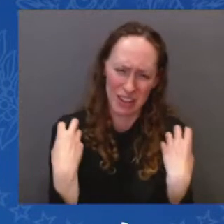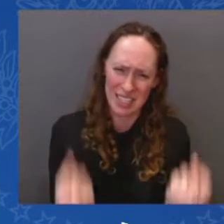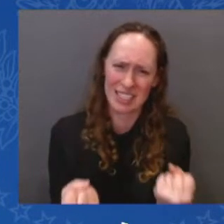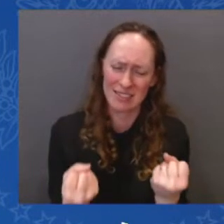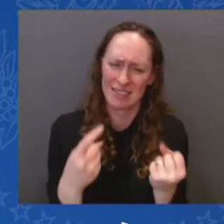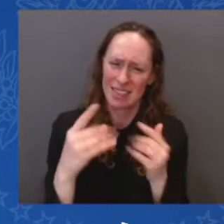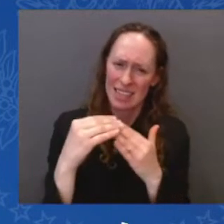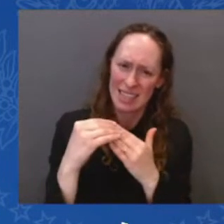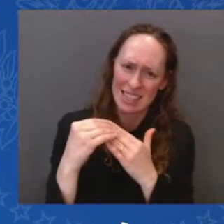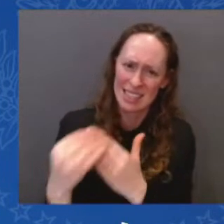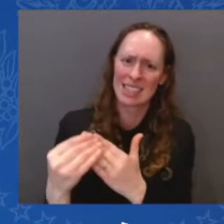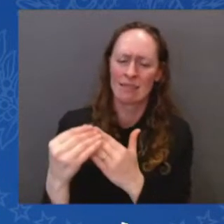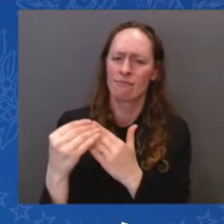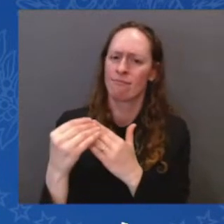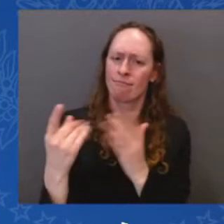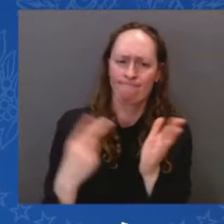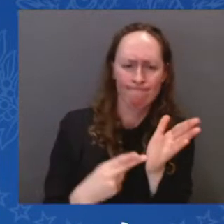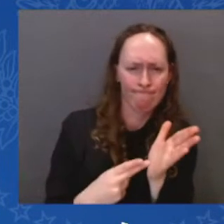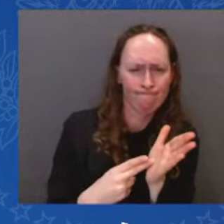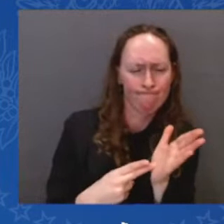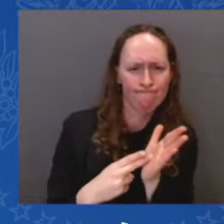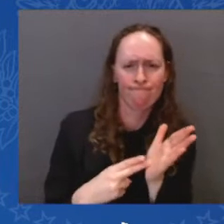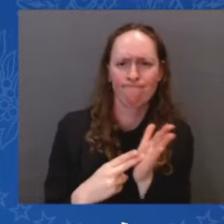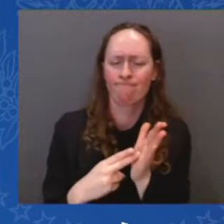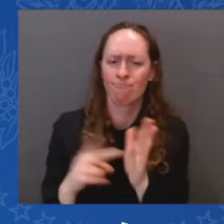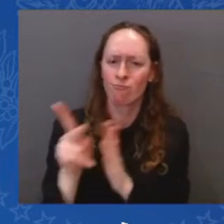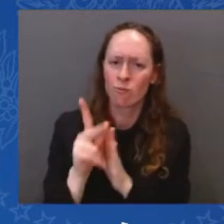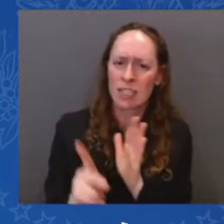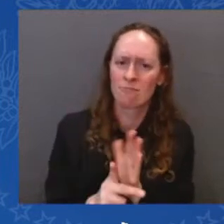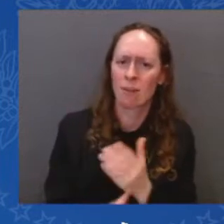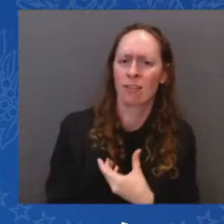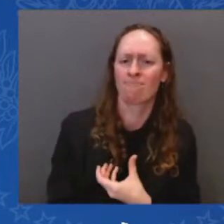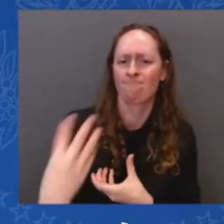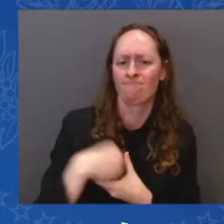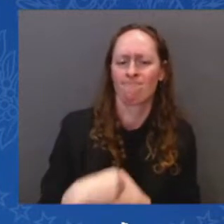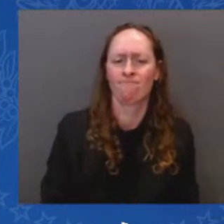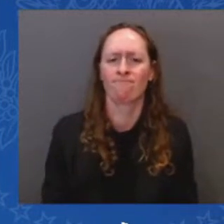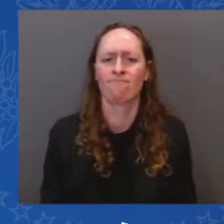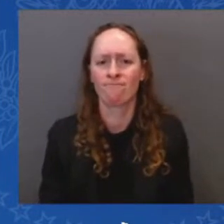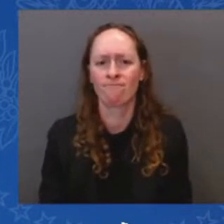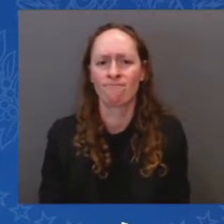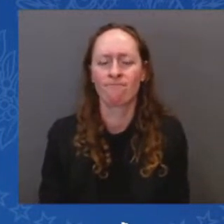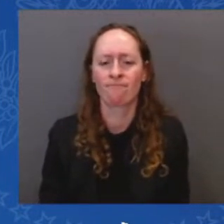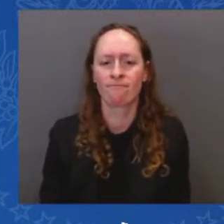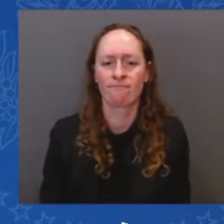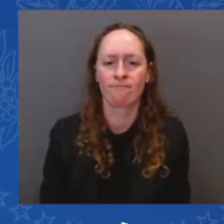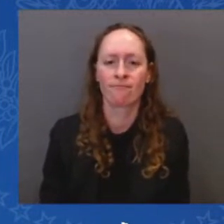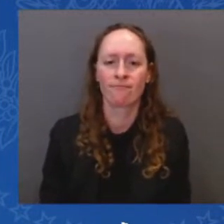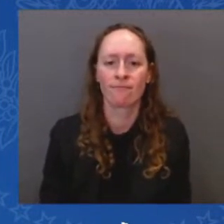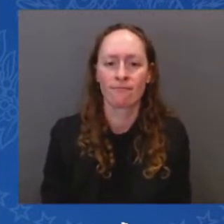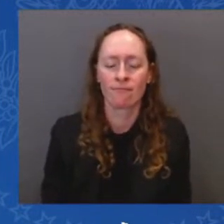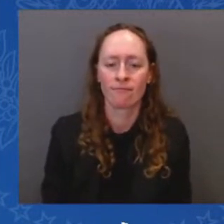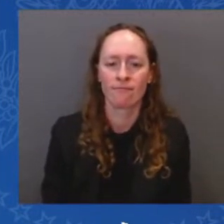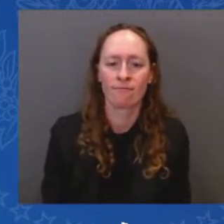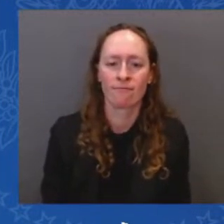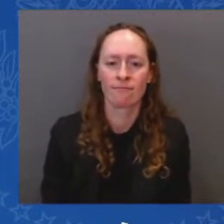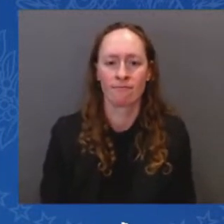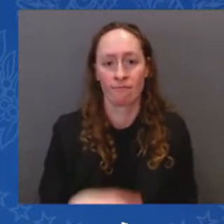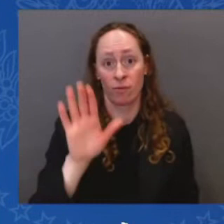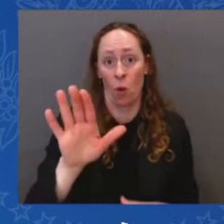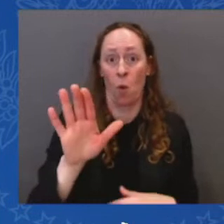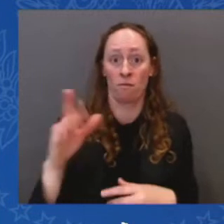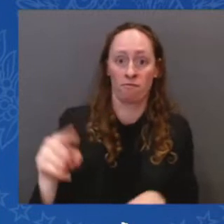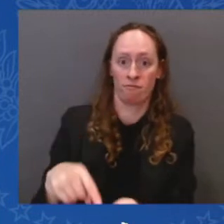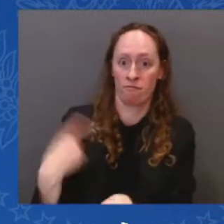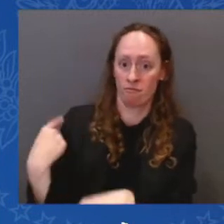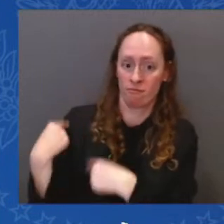You served our nation consistently for nearly 5 decades now, in and out of